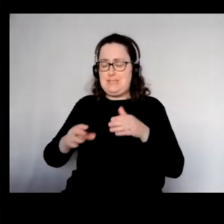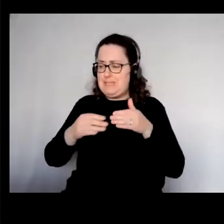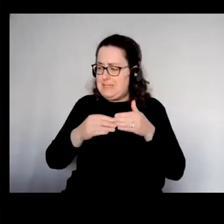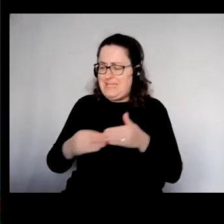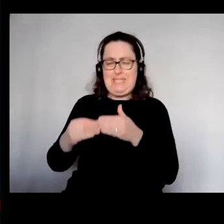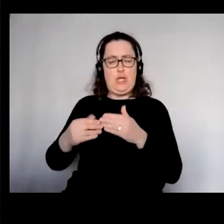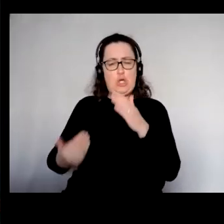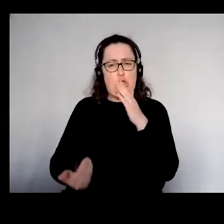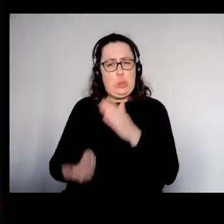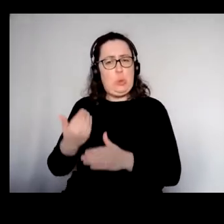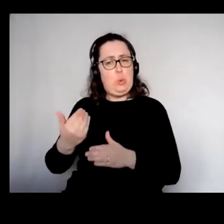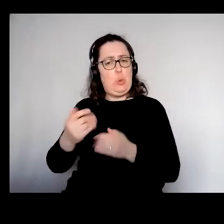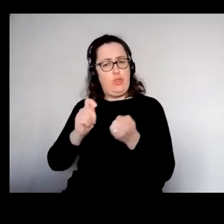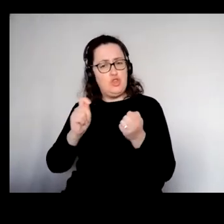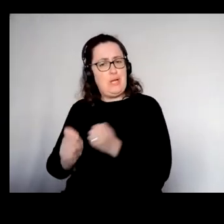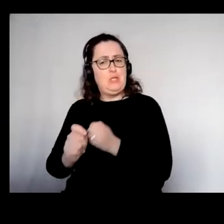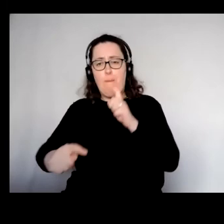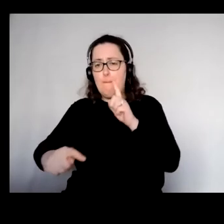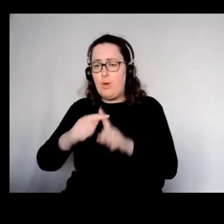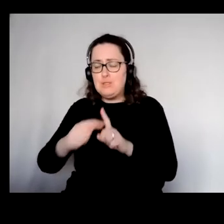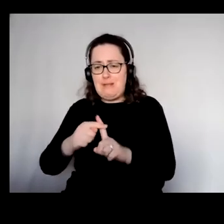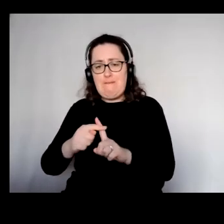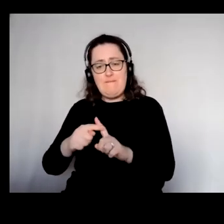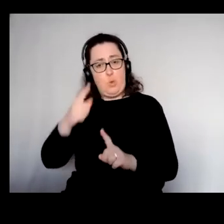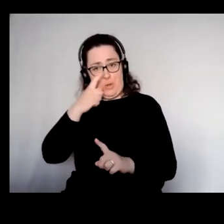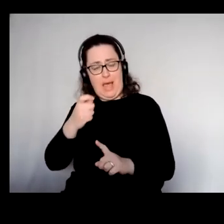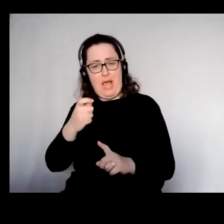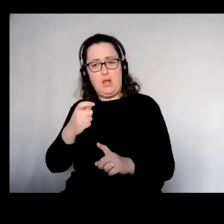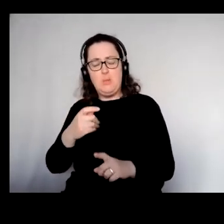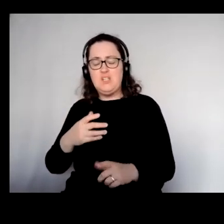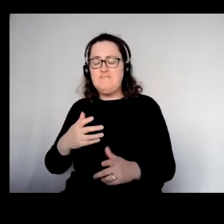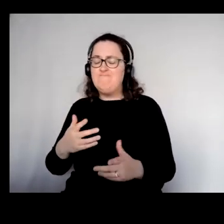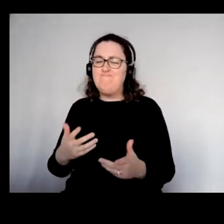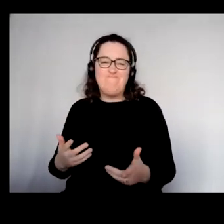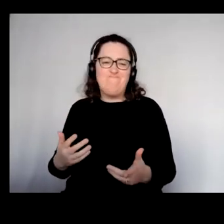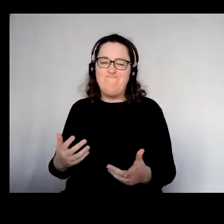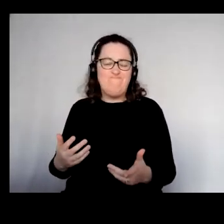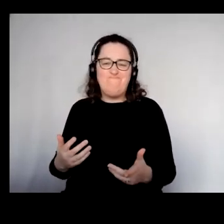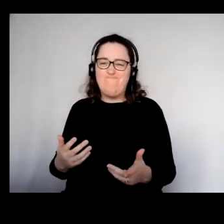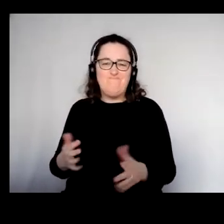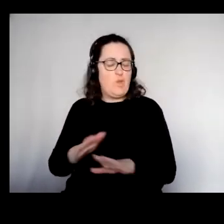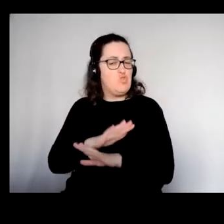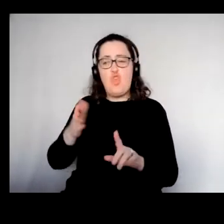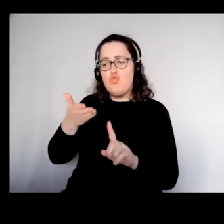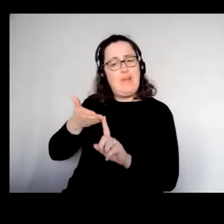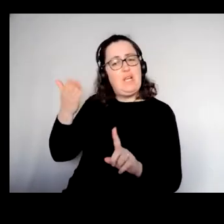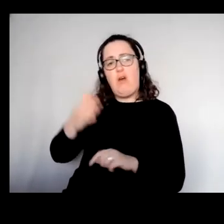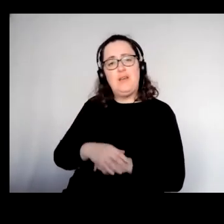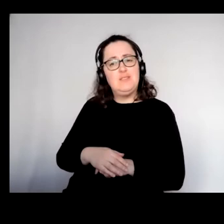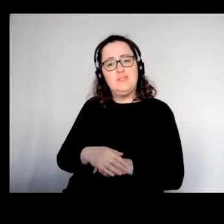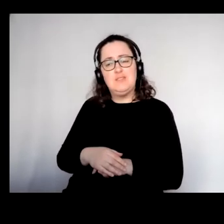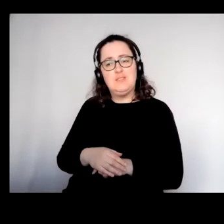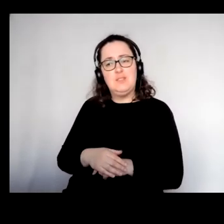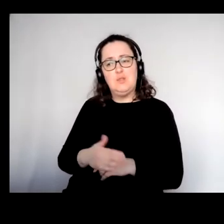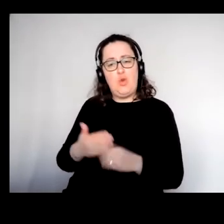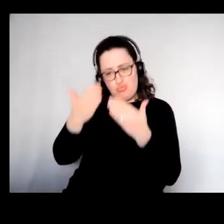making, positive change. And very sadly, it's not being recognised